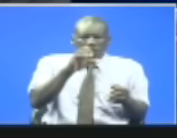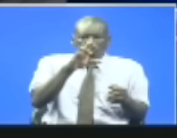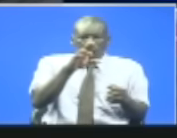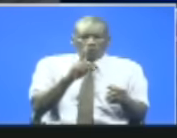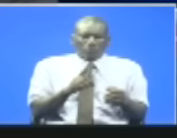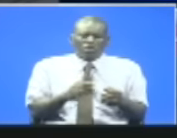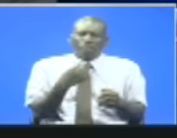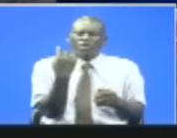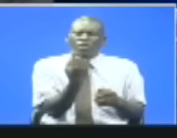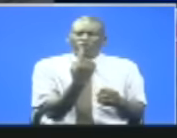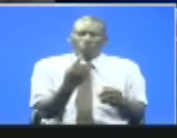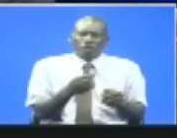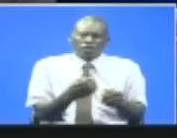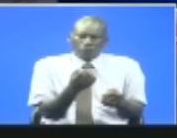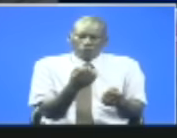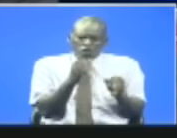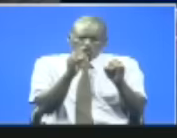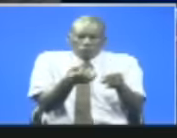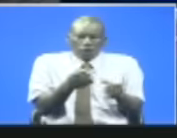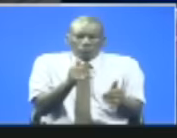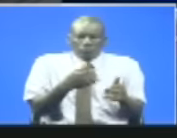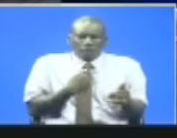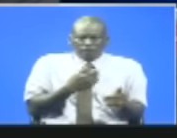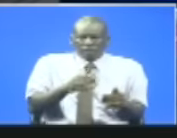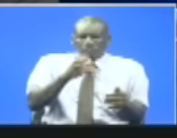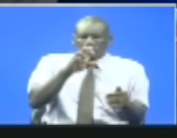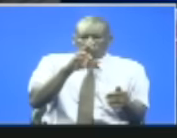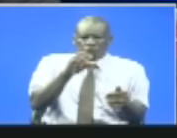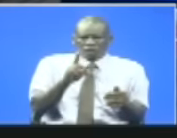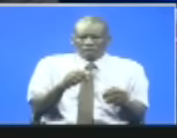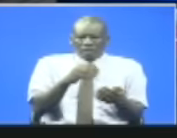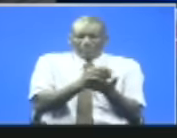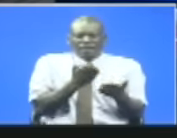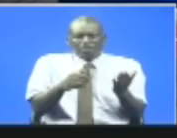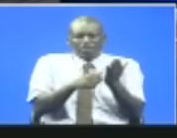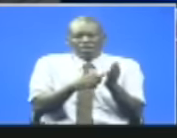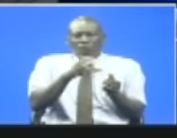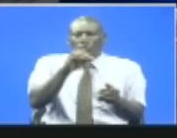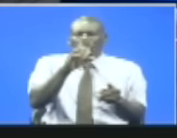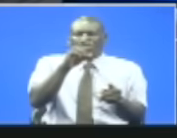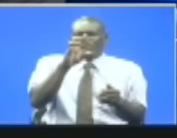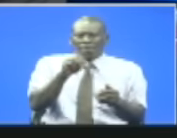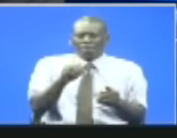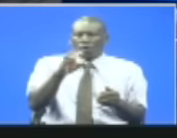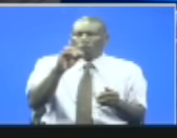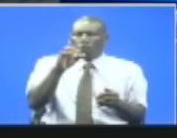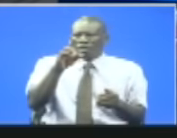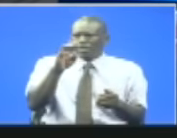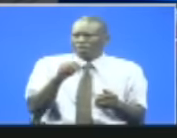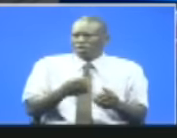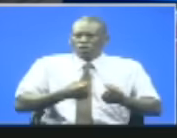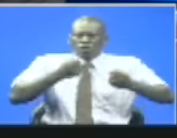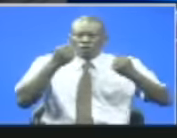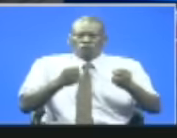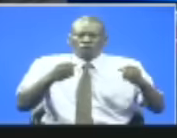The only new thing we have in this thing is something called ODM. ODM is the strongest